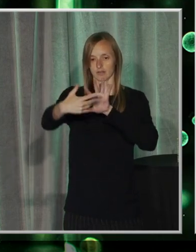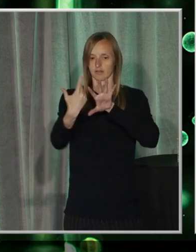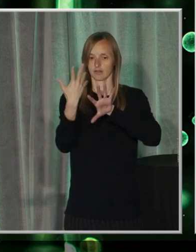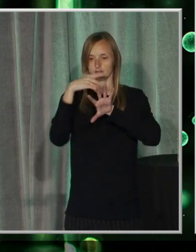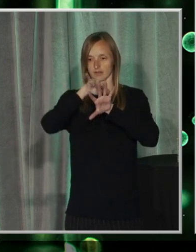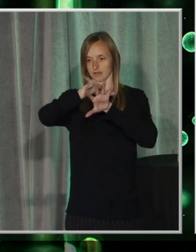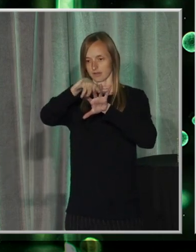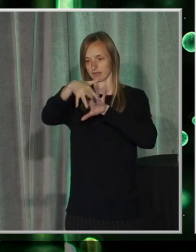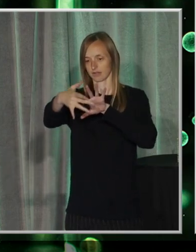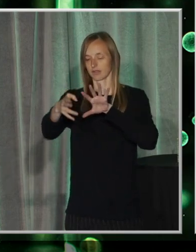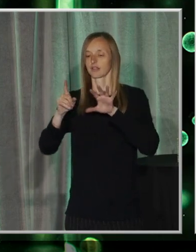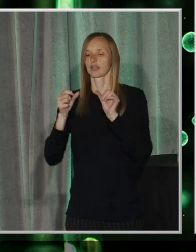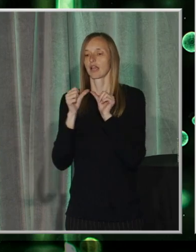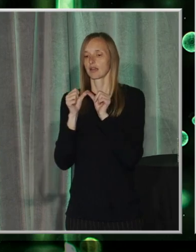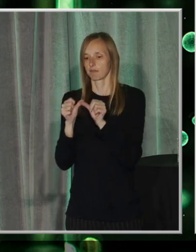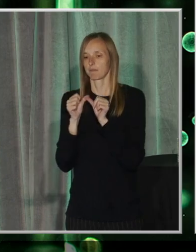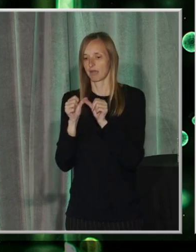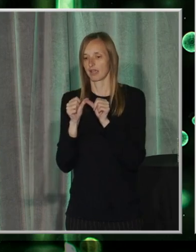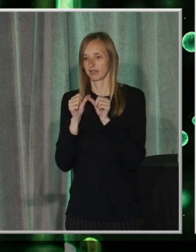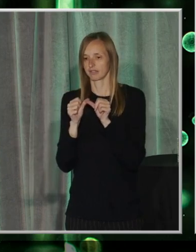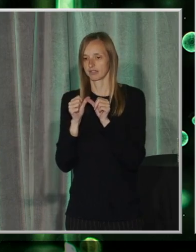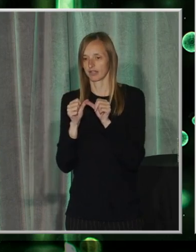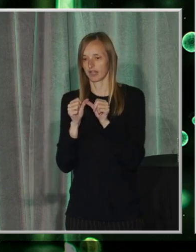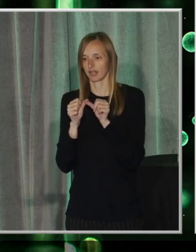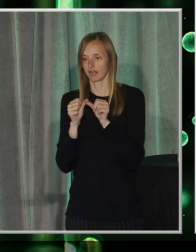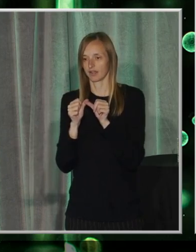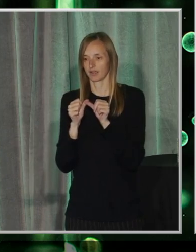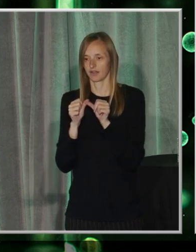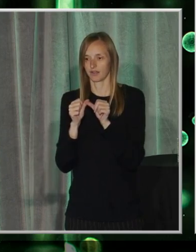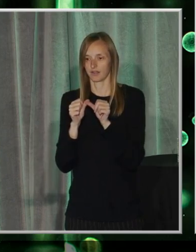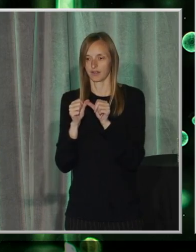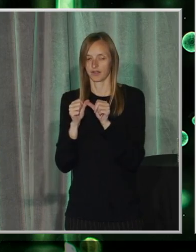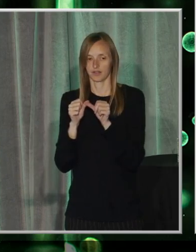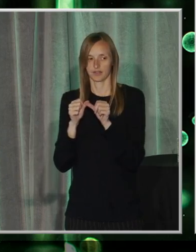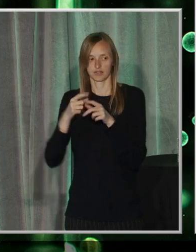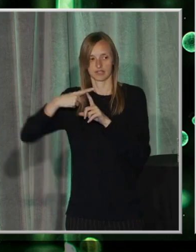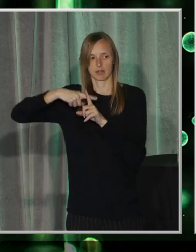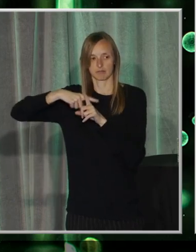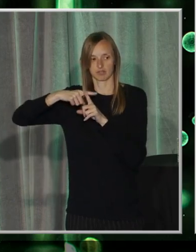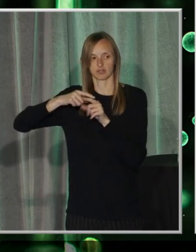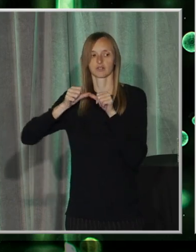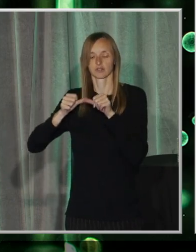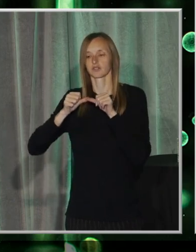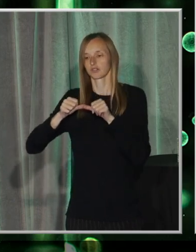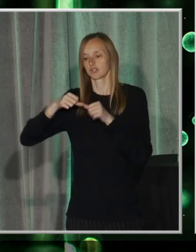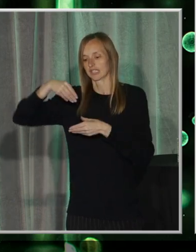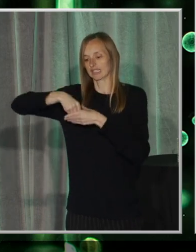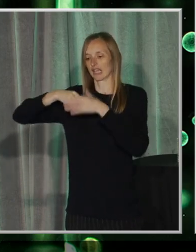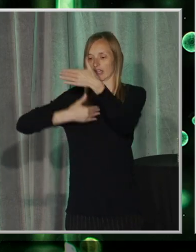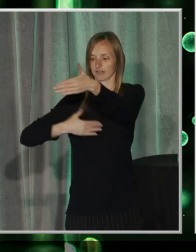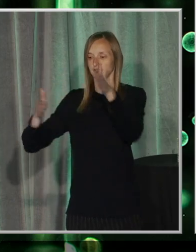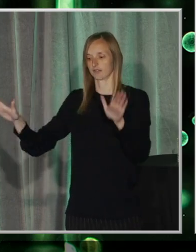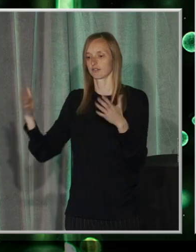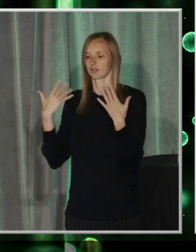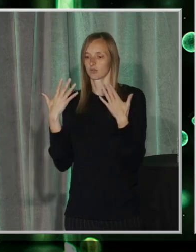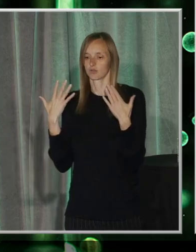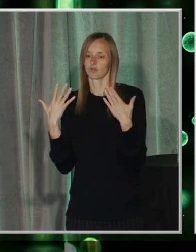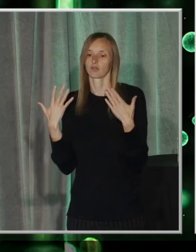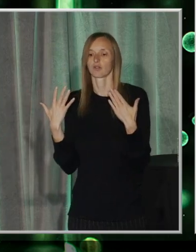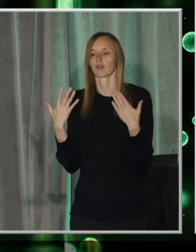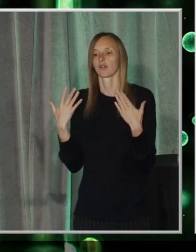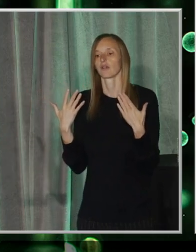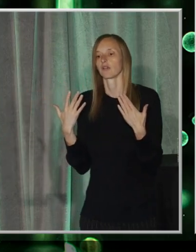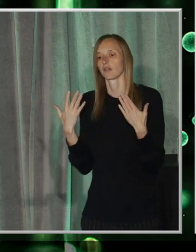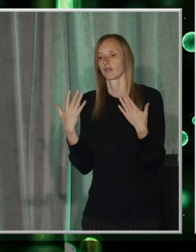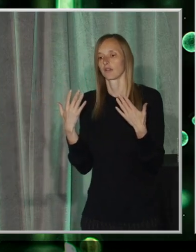to maintain the coldness inside the charcoal cooler, which will be like the humidity wouldn't be